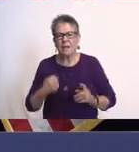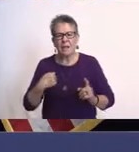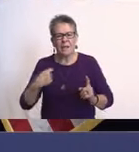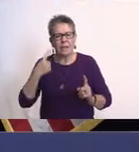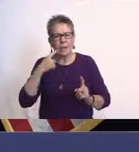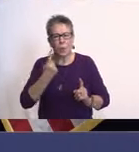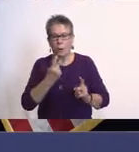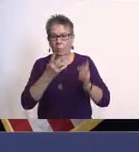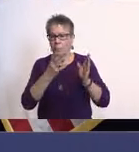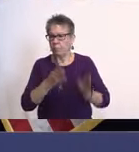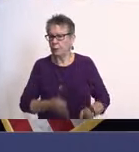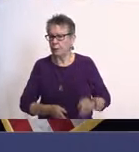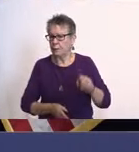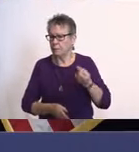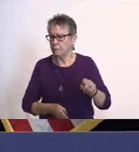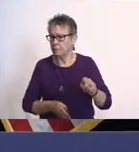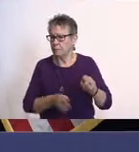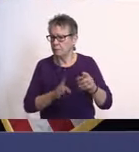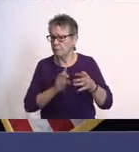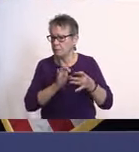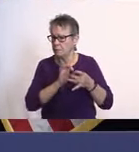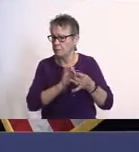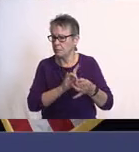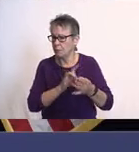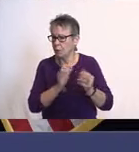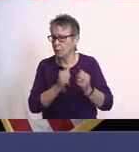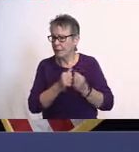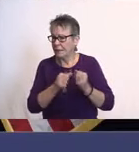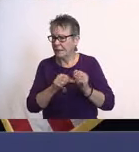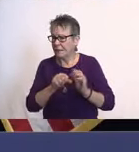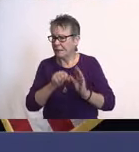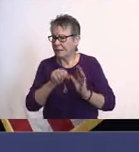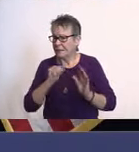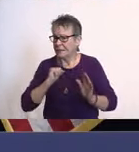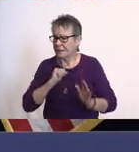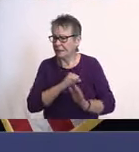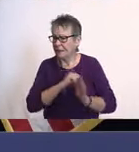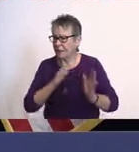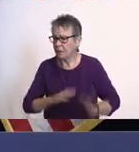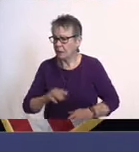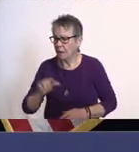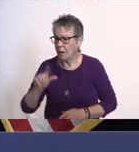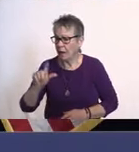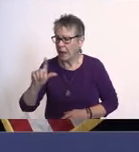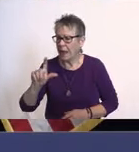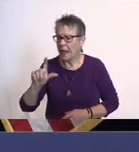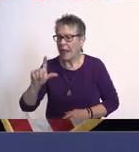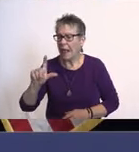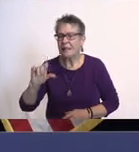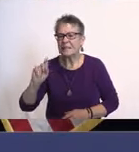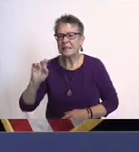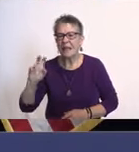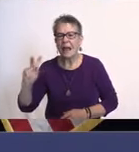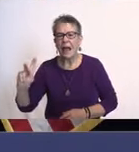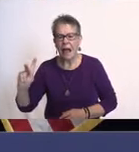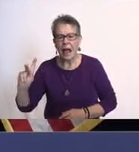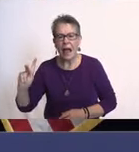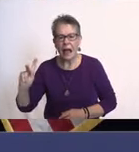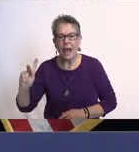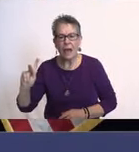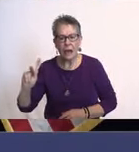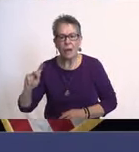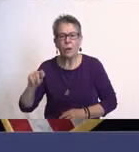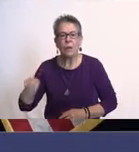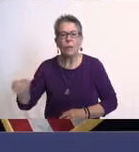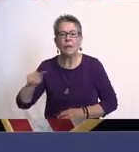were in rooms together before walking out on debates with people's senior teams. But that's I